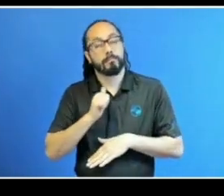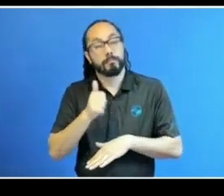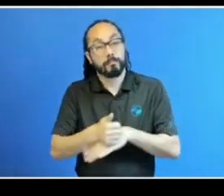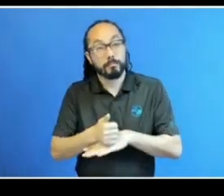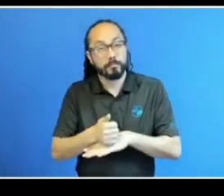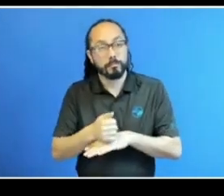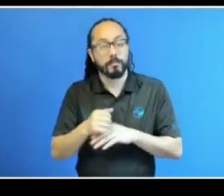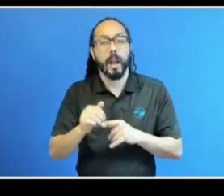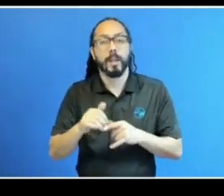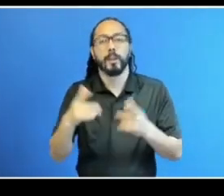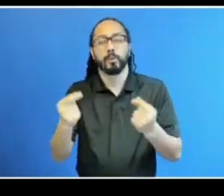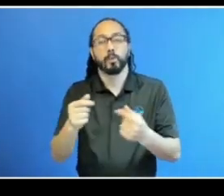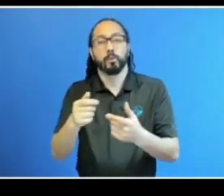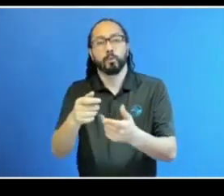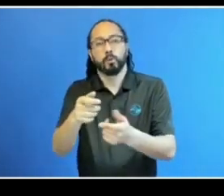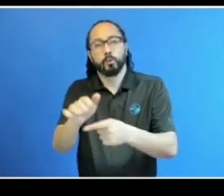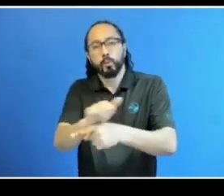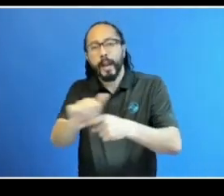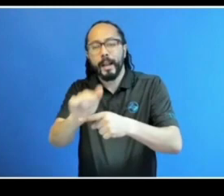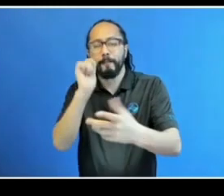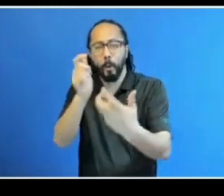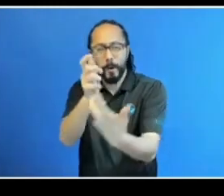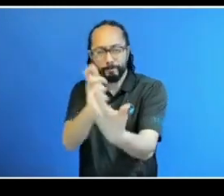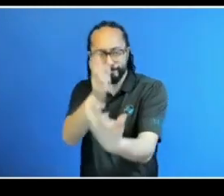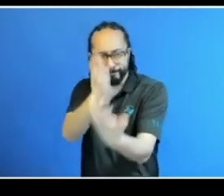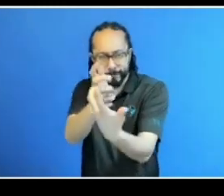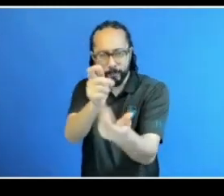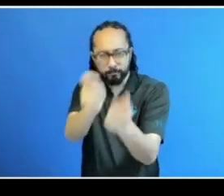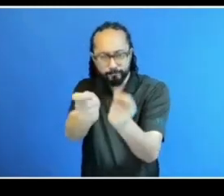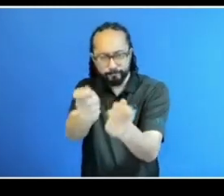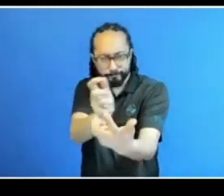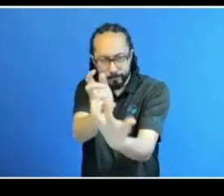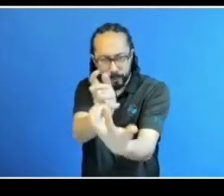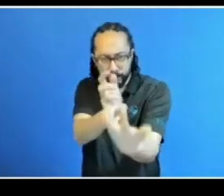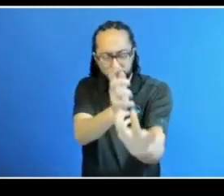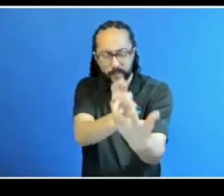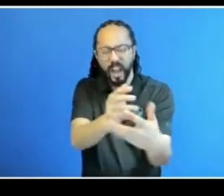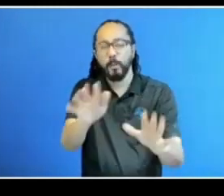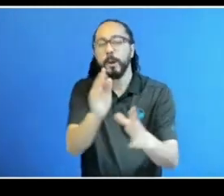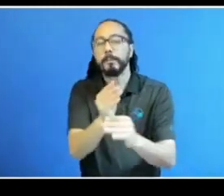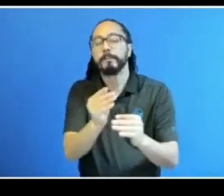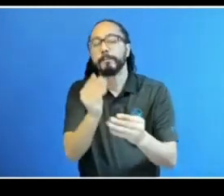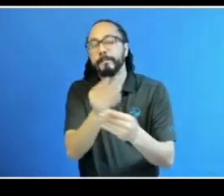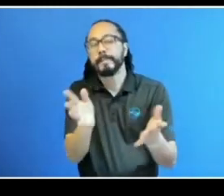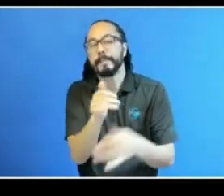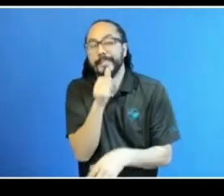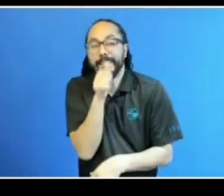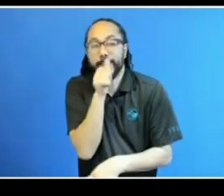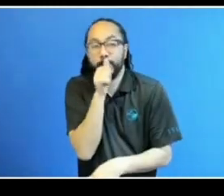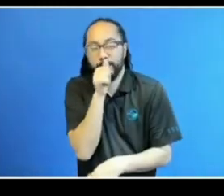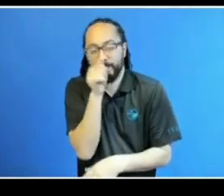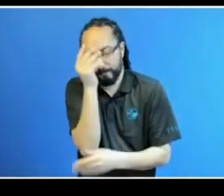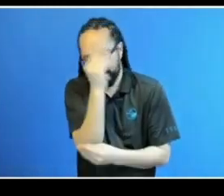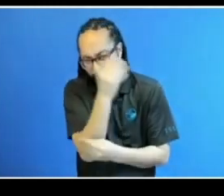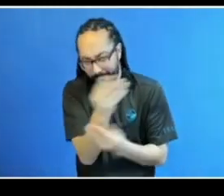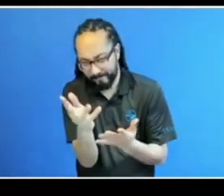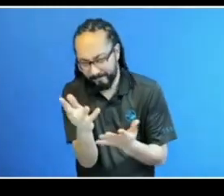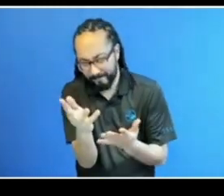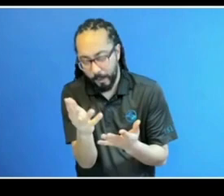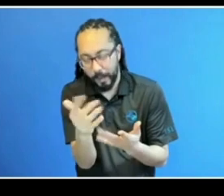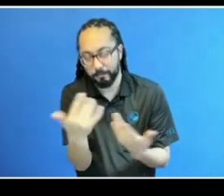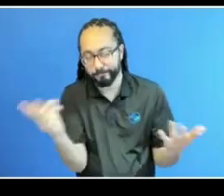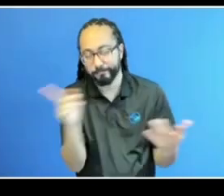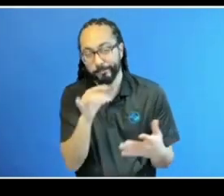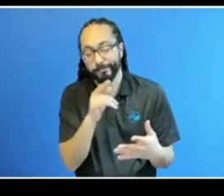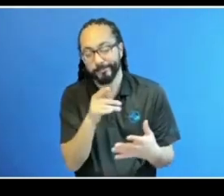doing customized training, and I'll tell you a secret, I guess everyone's going to know, but the thing